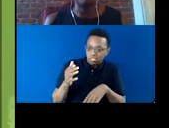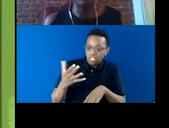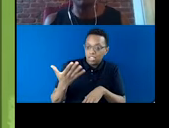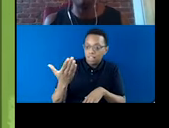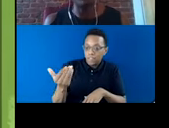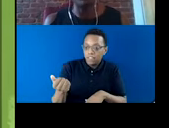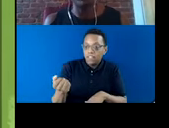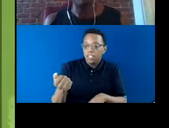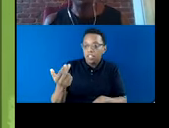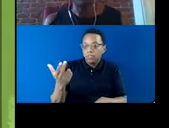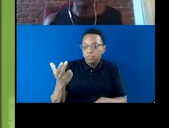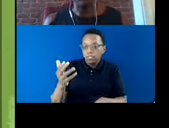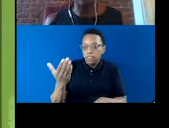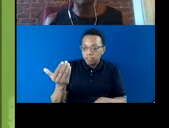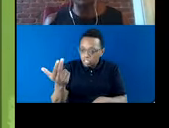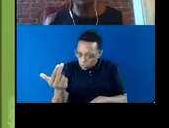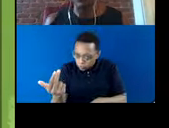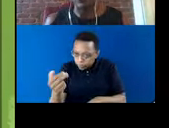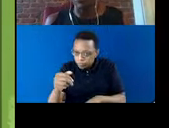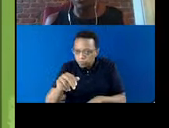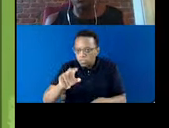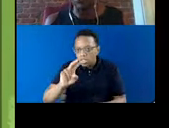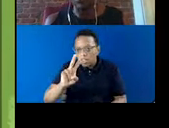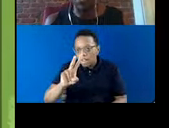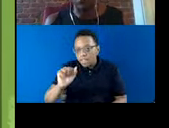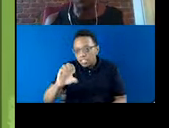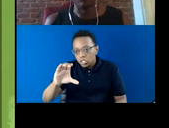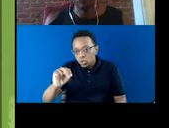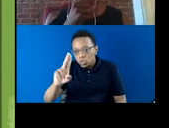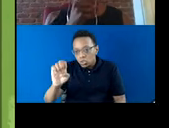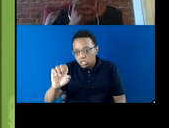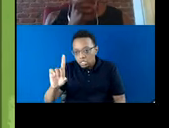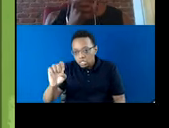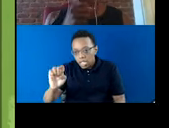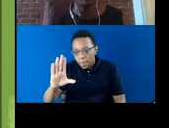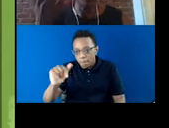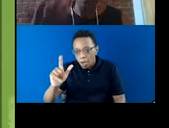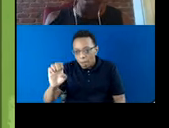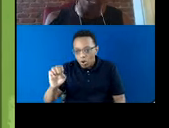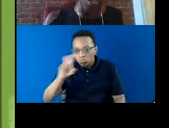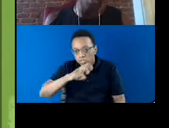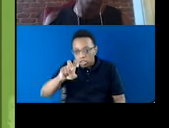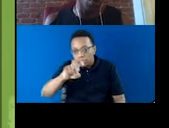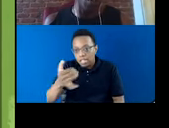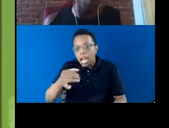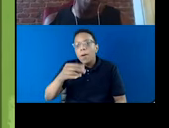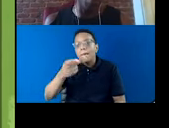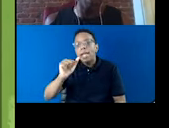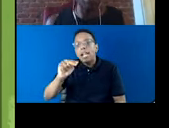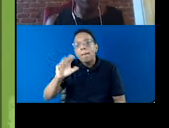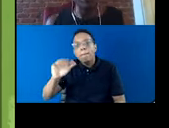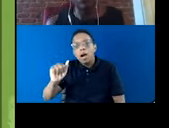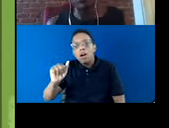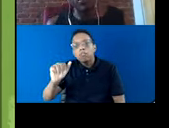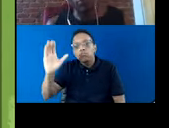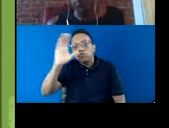Vasco Nunez de Balboa was traveling through what's now the Isthmus of Panama, looking for what people